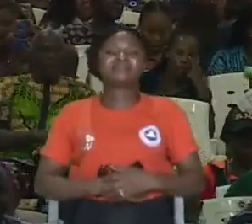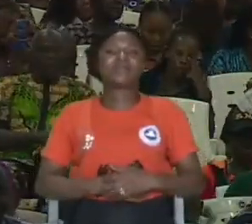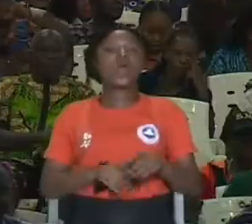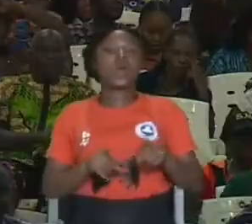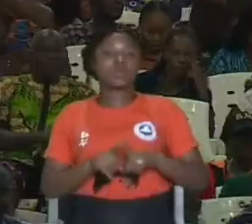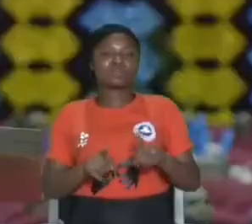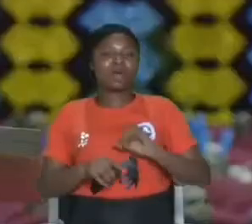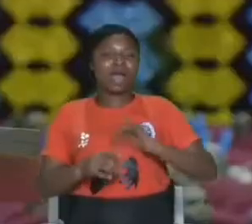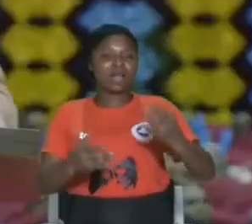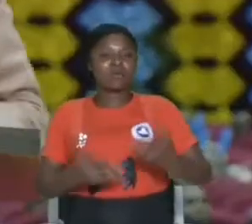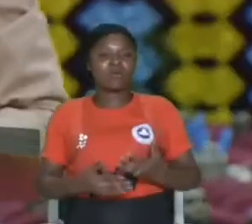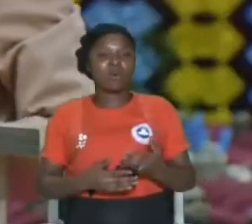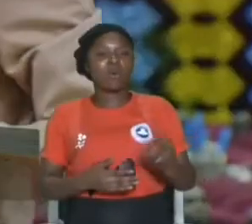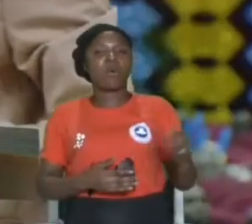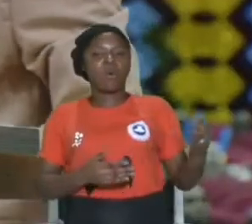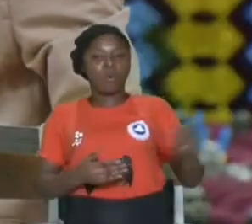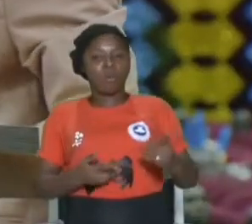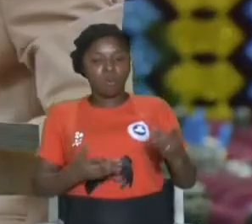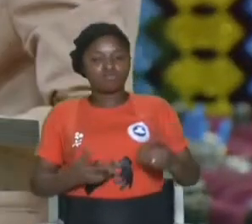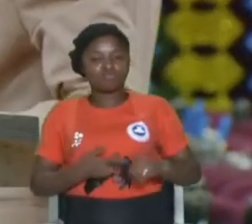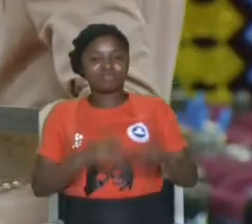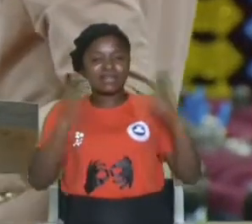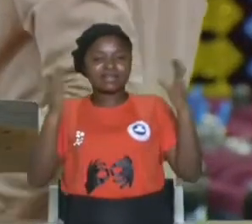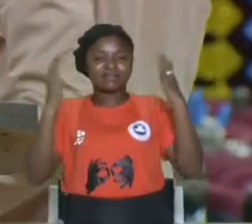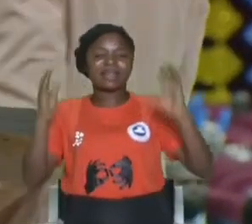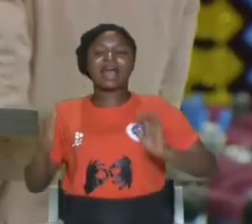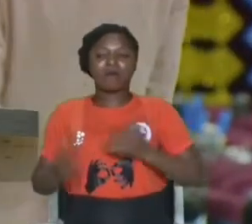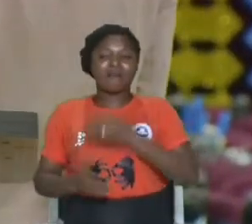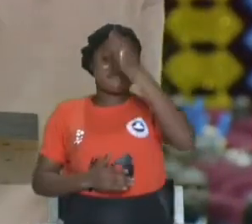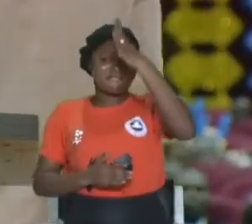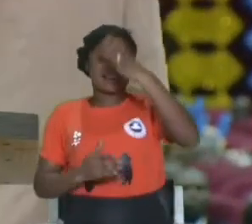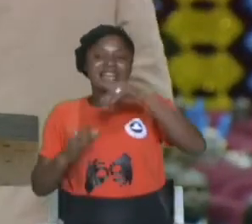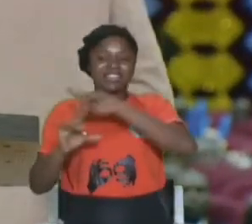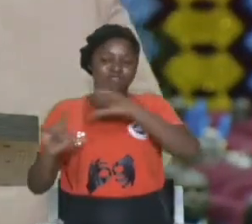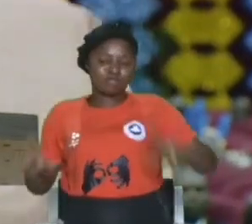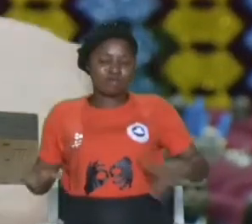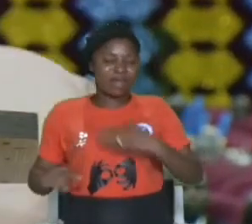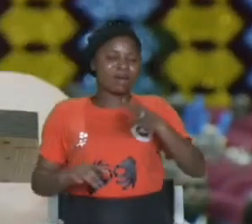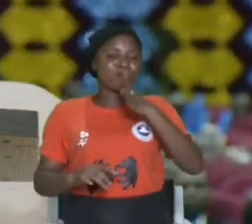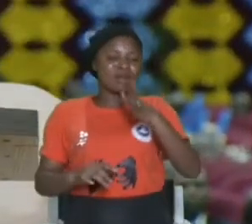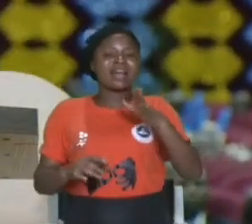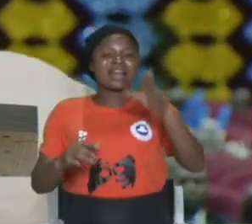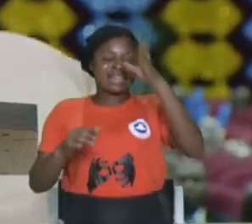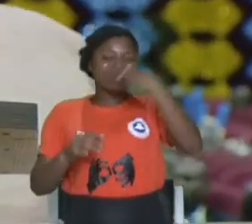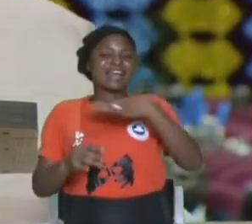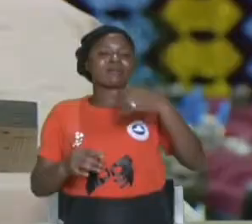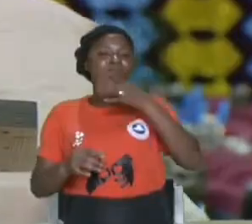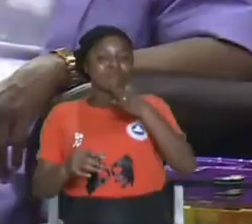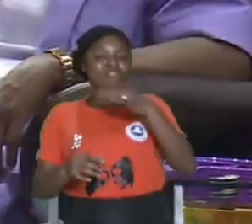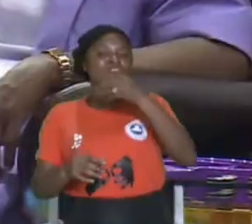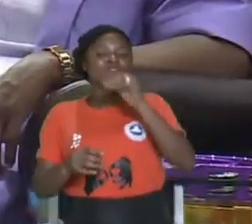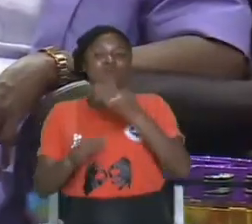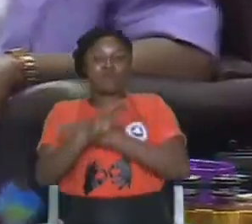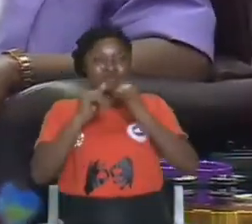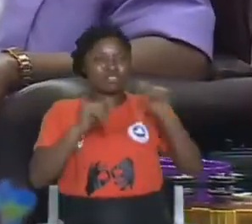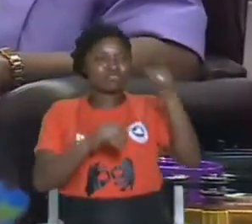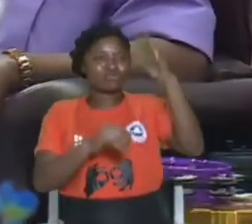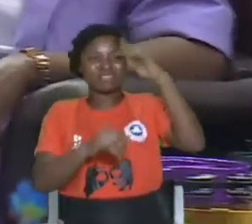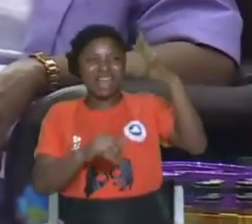Also, I will want to celebrate our Father in the Lord and our Mother in the Lord, Daddy and Mommy Gio. God bless you, sirs. God bless you,